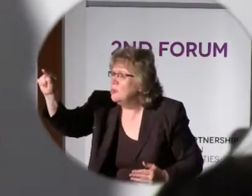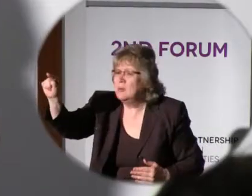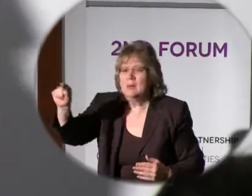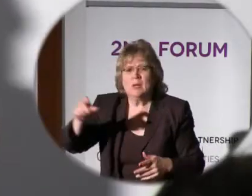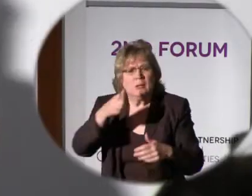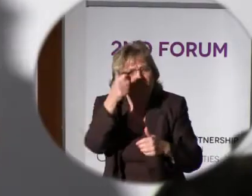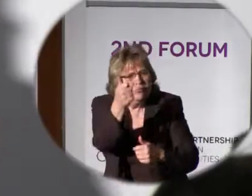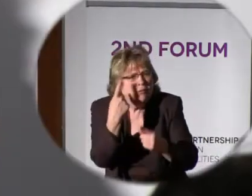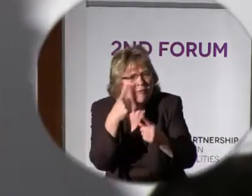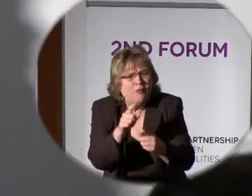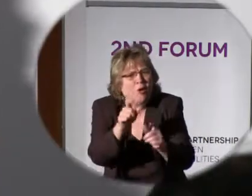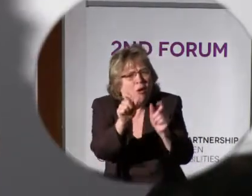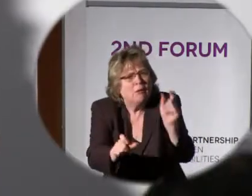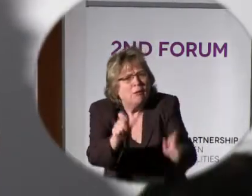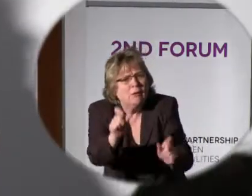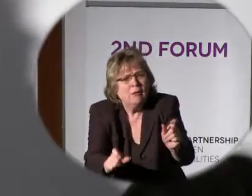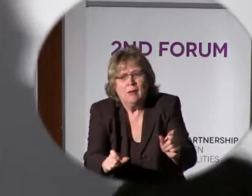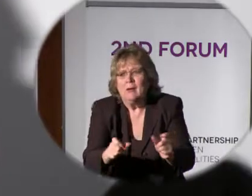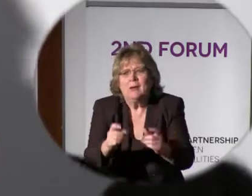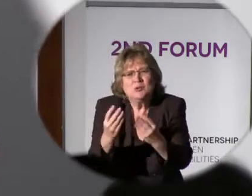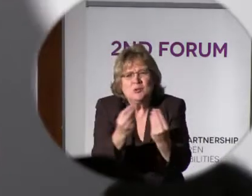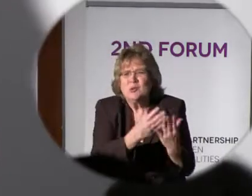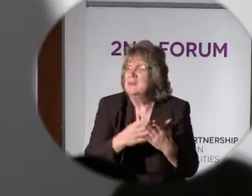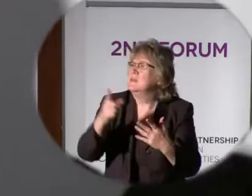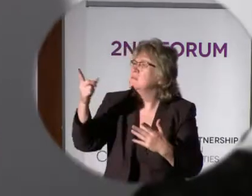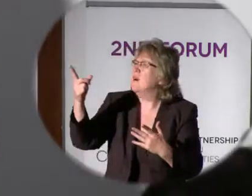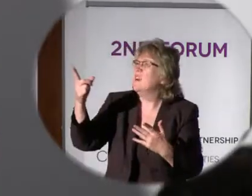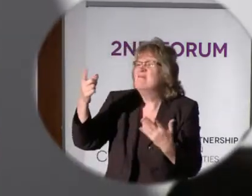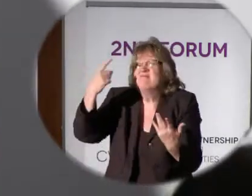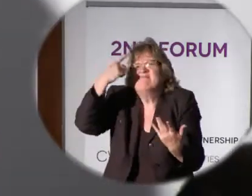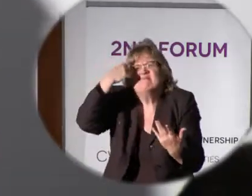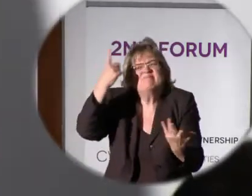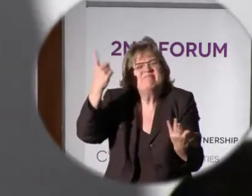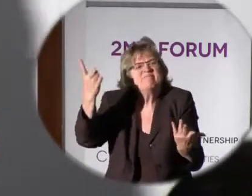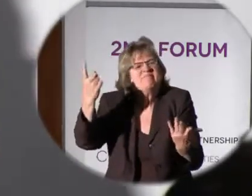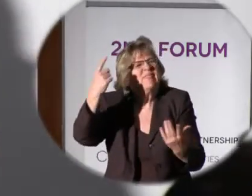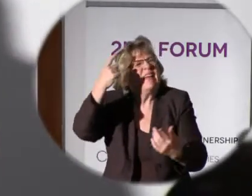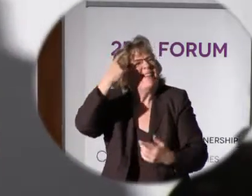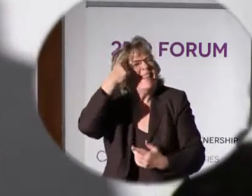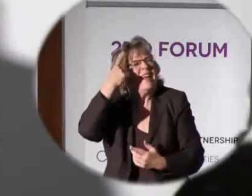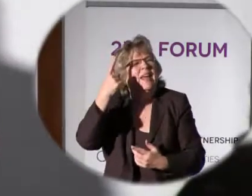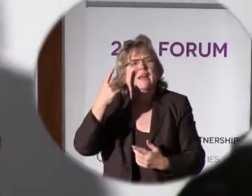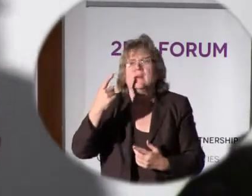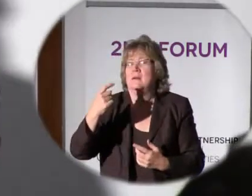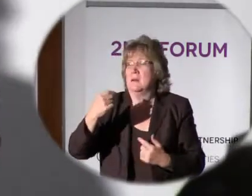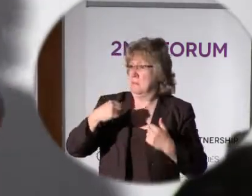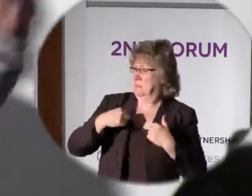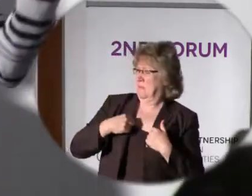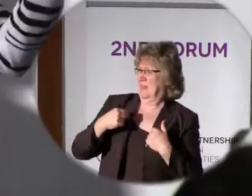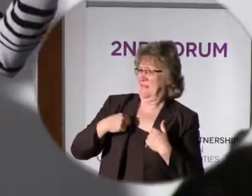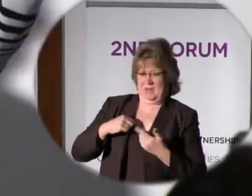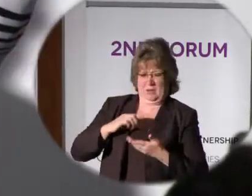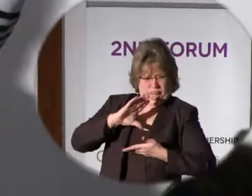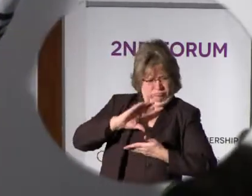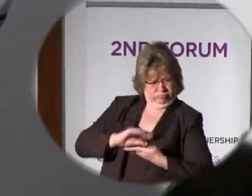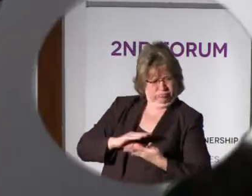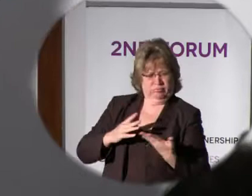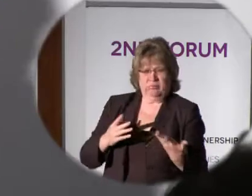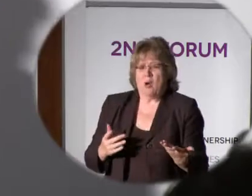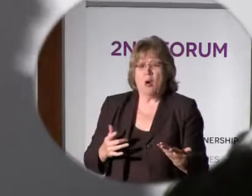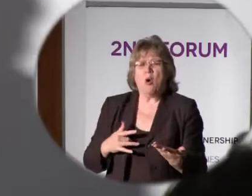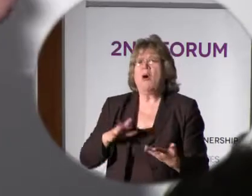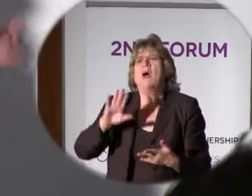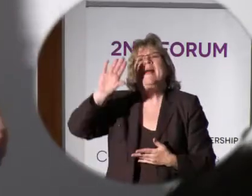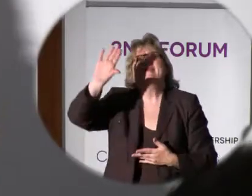never accepted the intention of making him feel, or me feel, that society was making